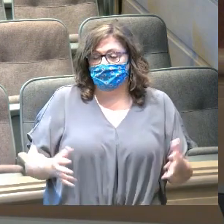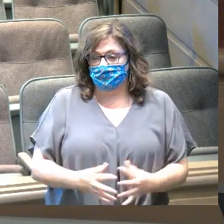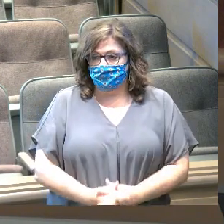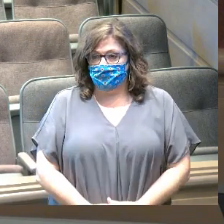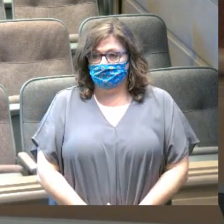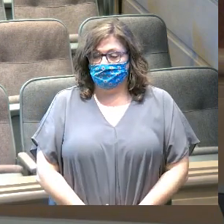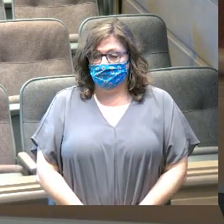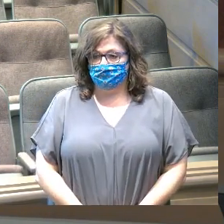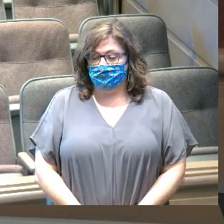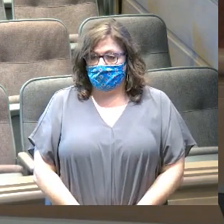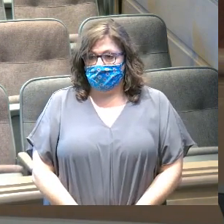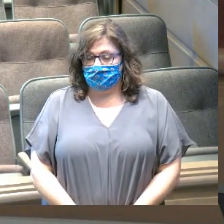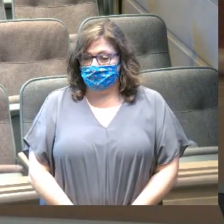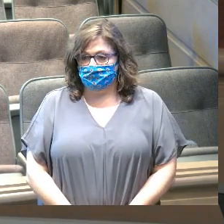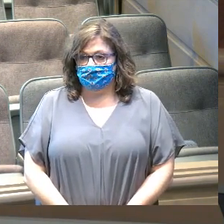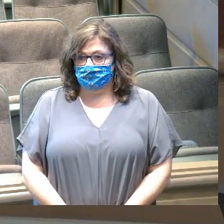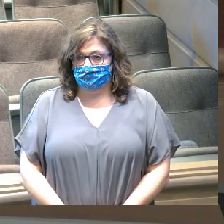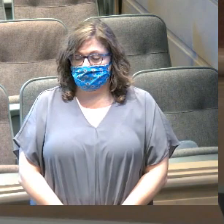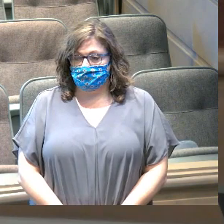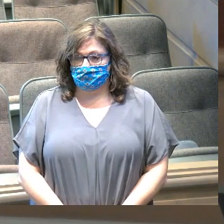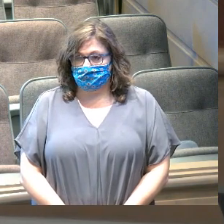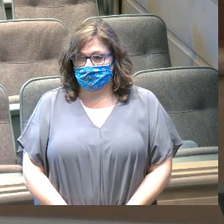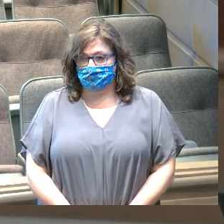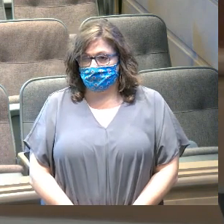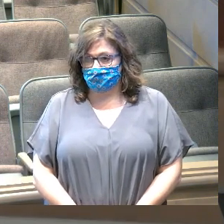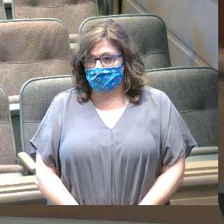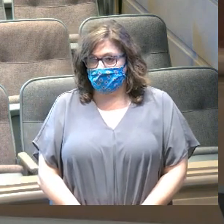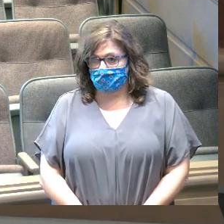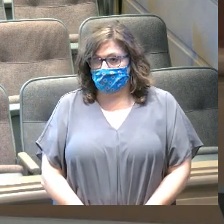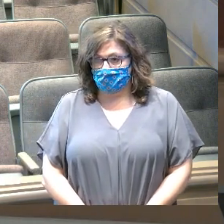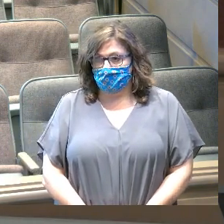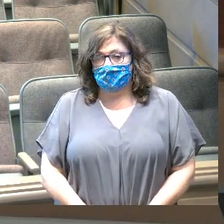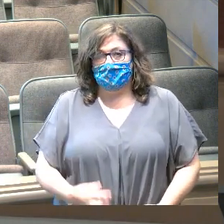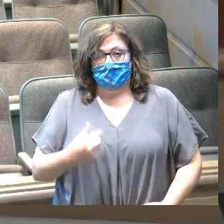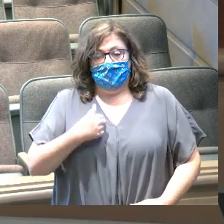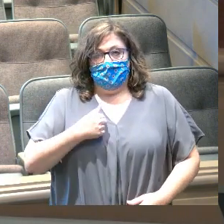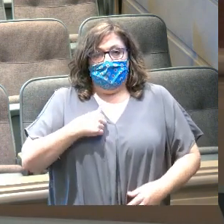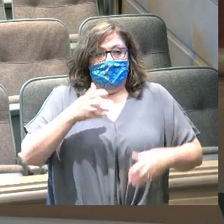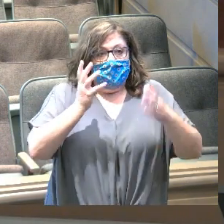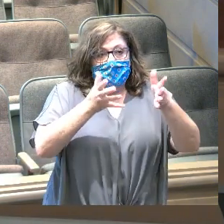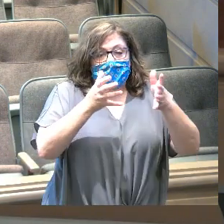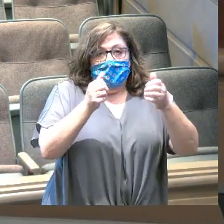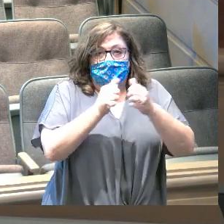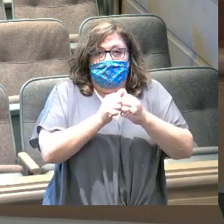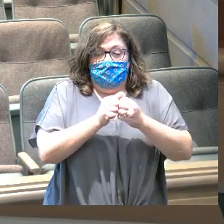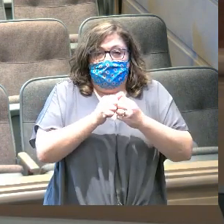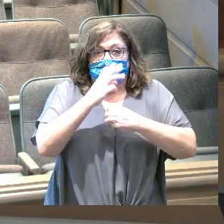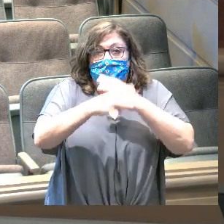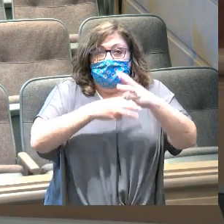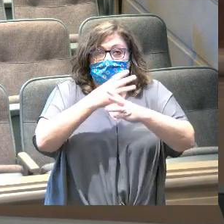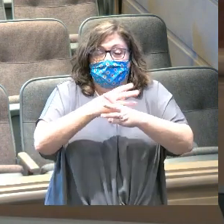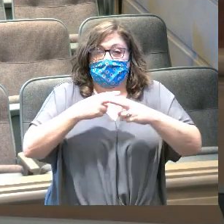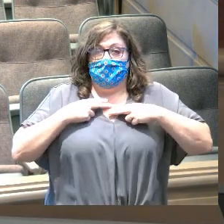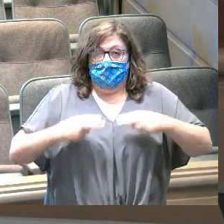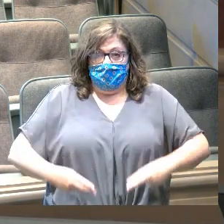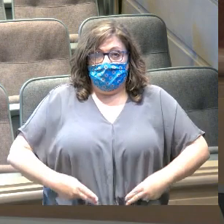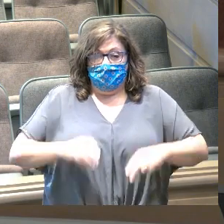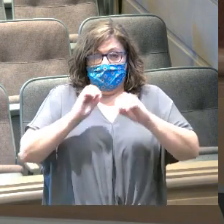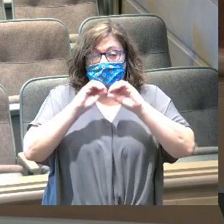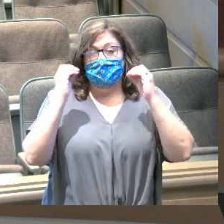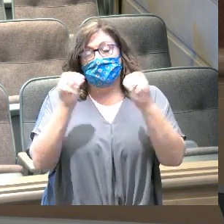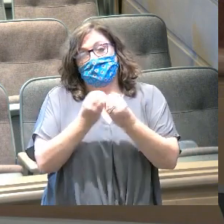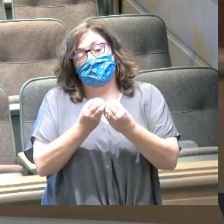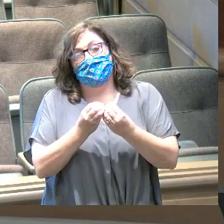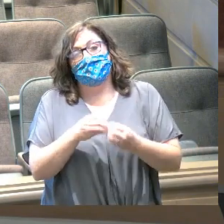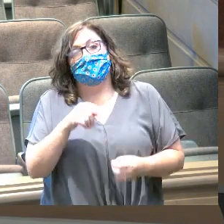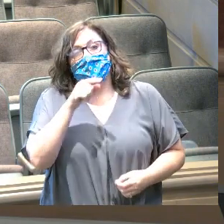I, some time ago, consulted the World Health Organization. They set forth